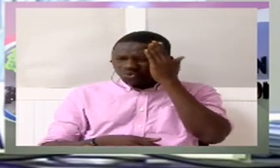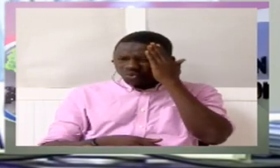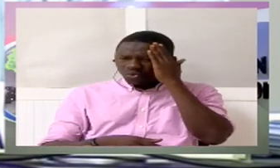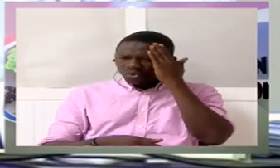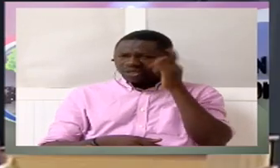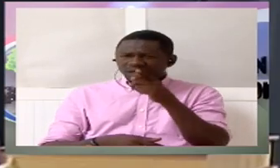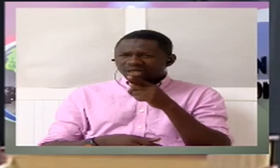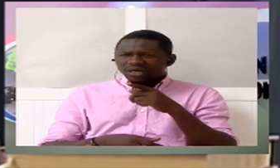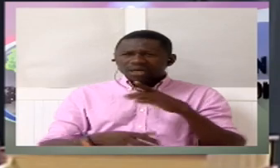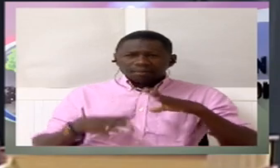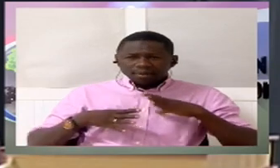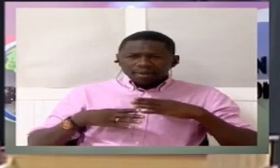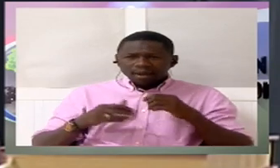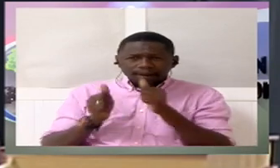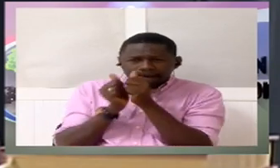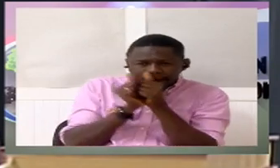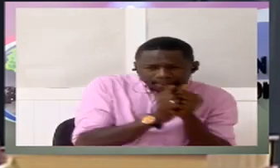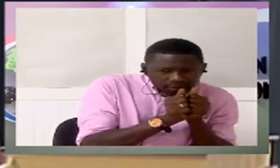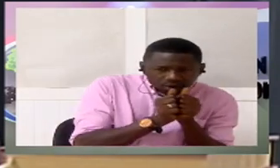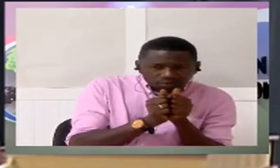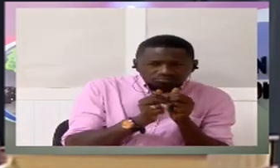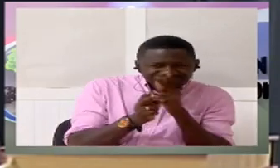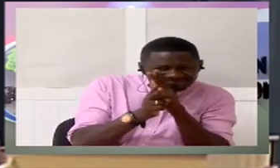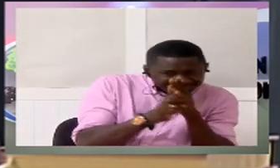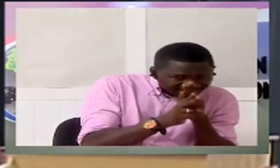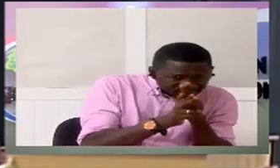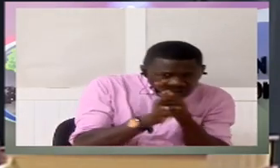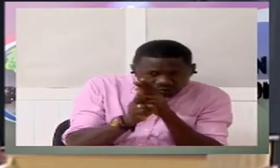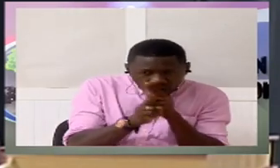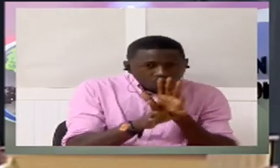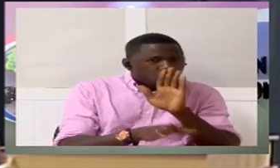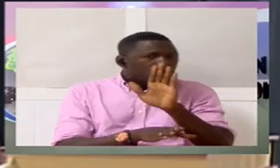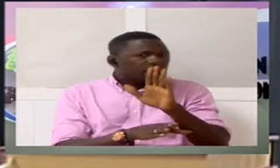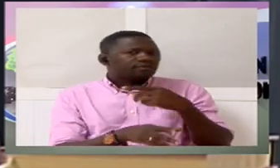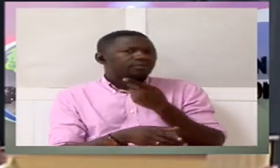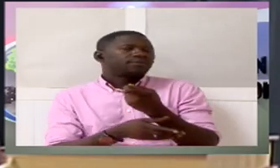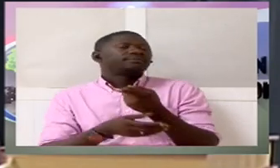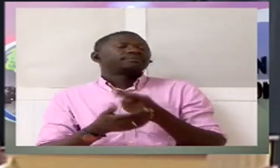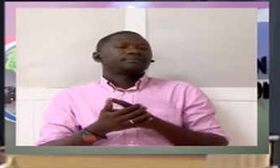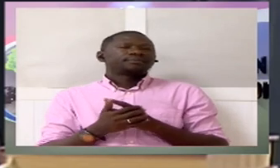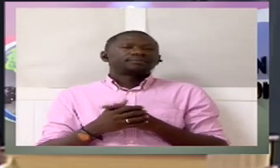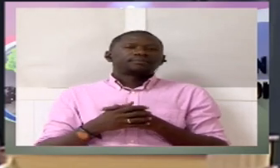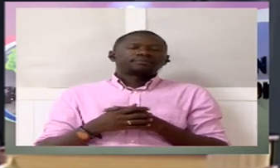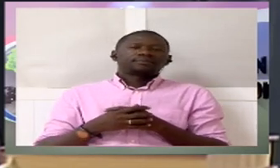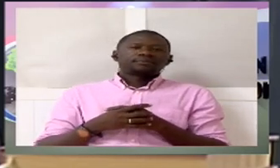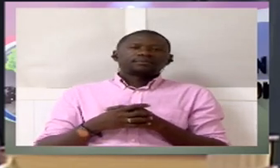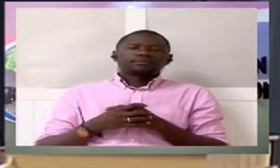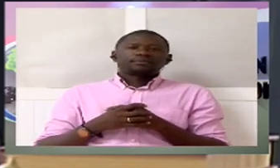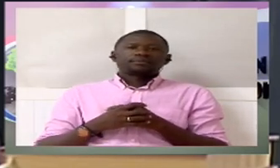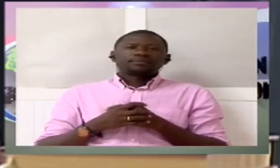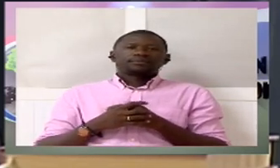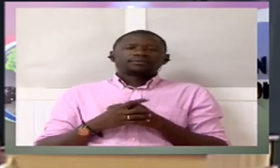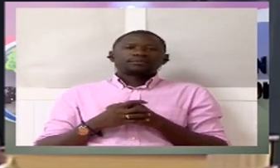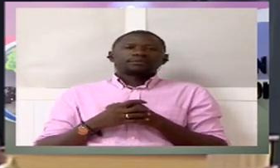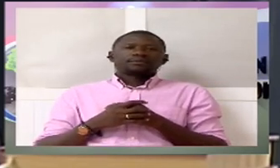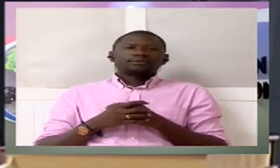le ko koy lanya ke ayen siloka ka lanya mil fango lanya ke ji wol yo